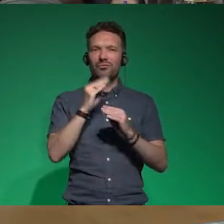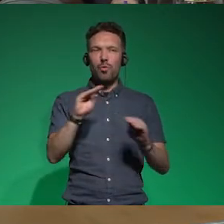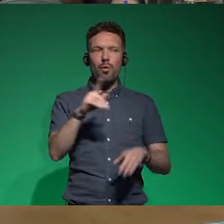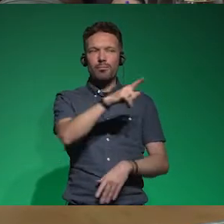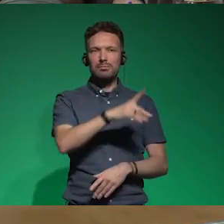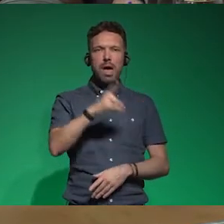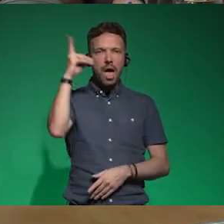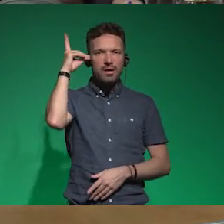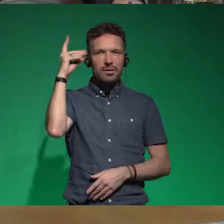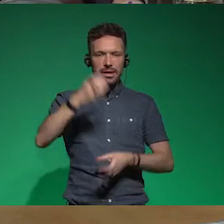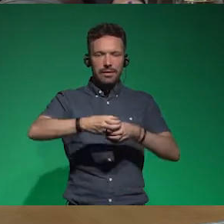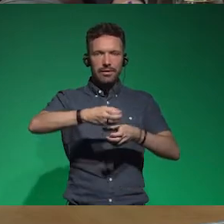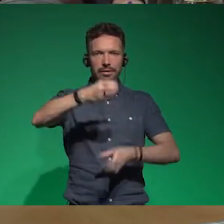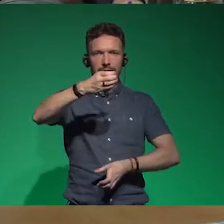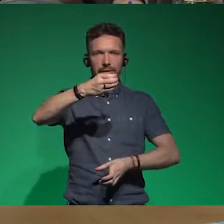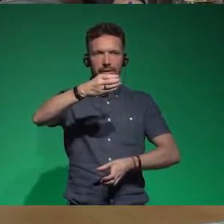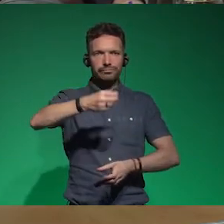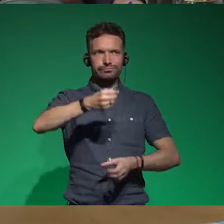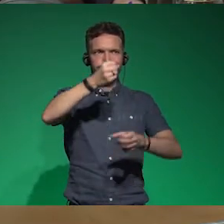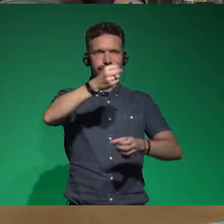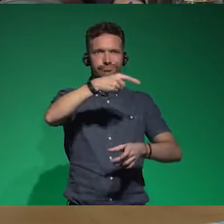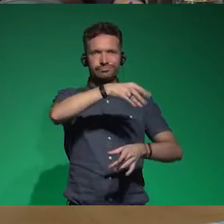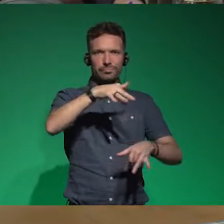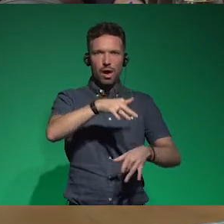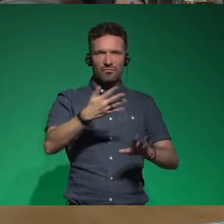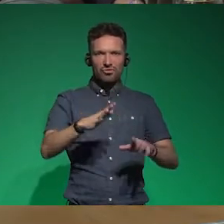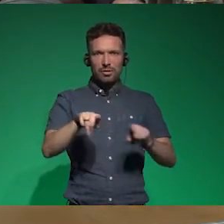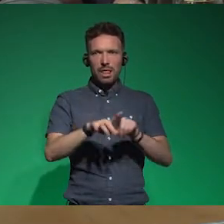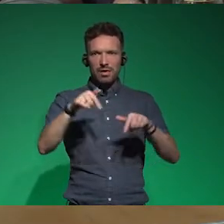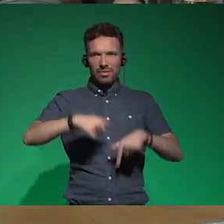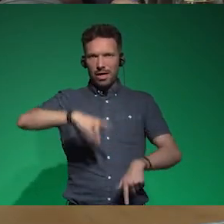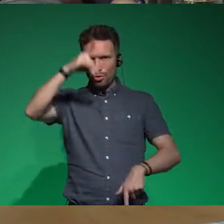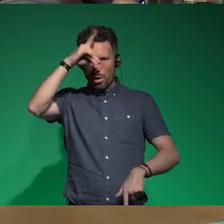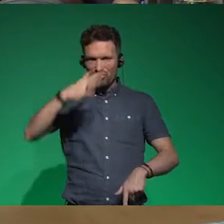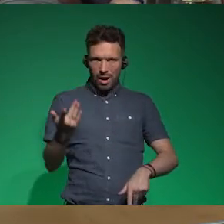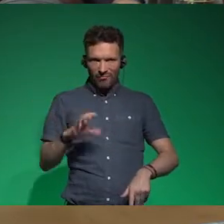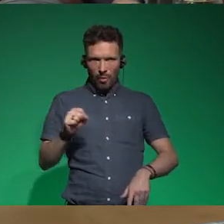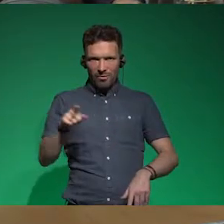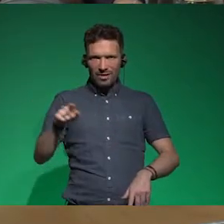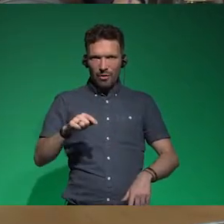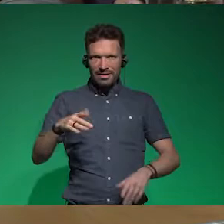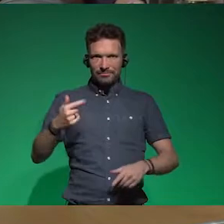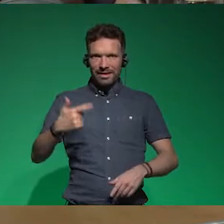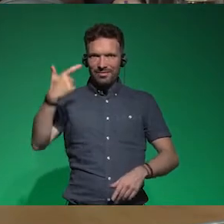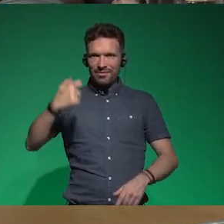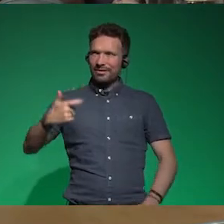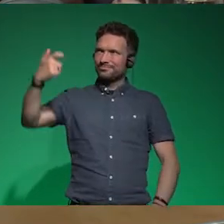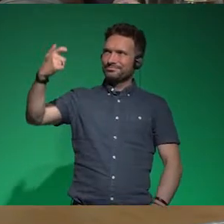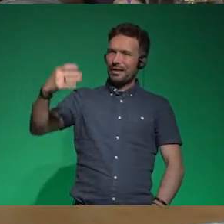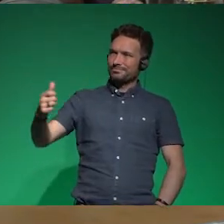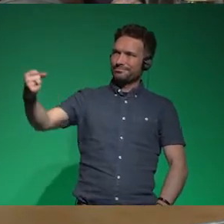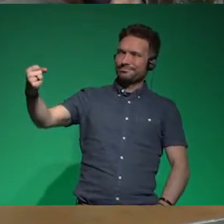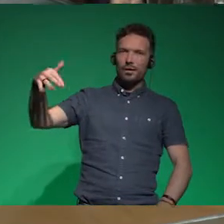from in Riau province. But if we call it problem can be similar. There is this